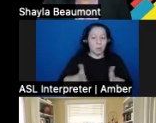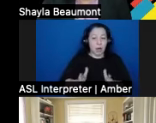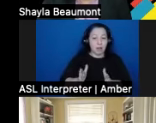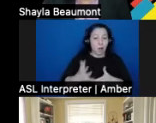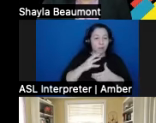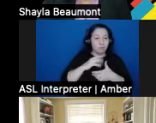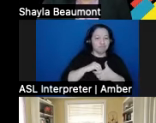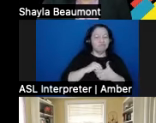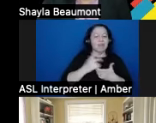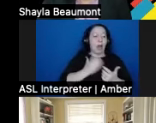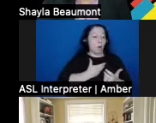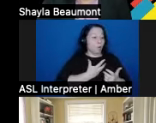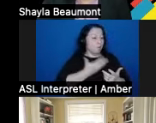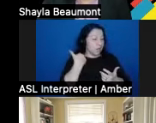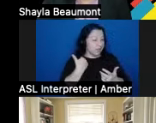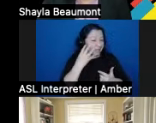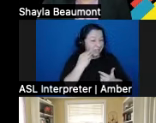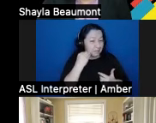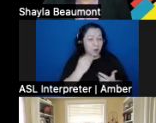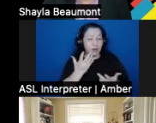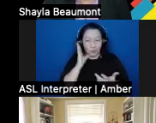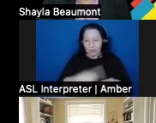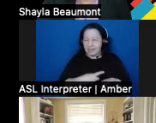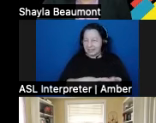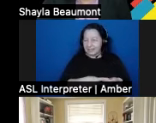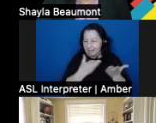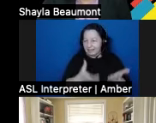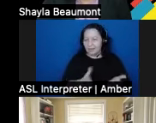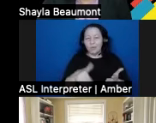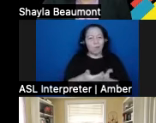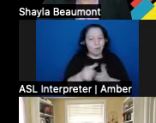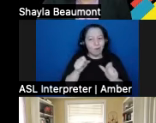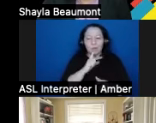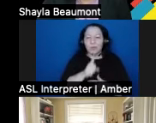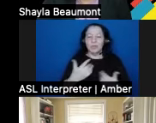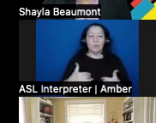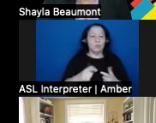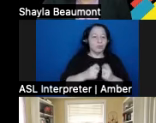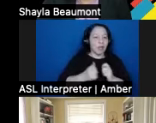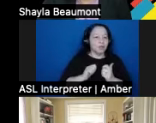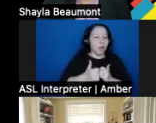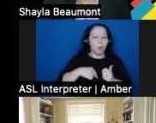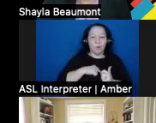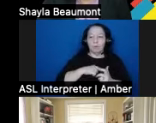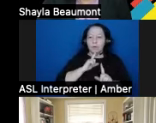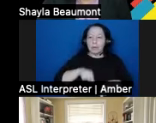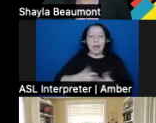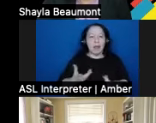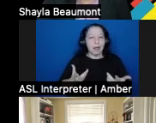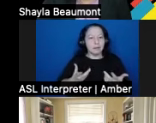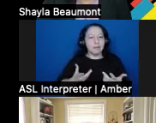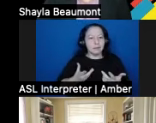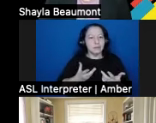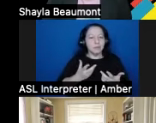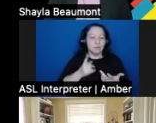previous experiences, like we'll go into here, all of those things can impact so much of how we react to sexual